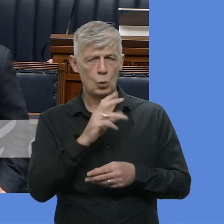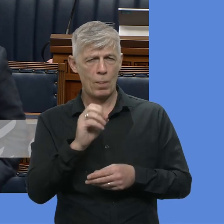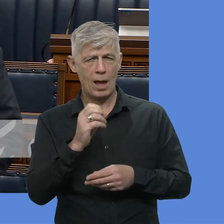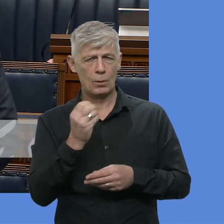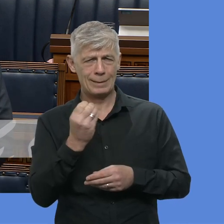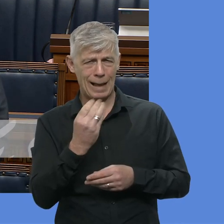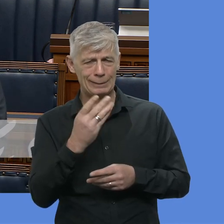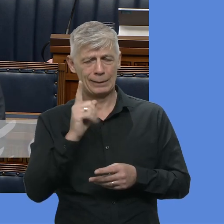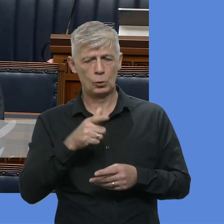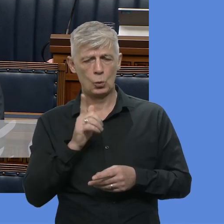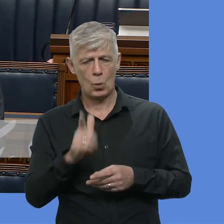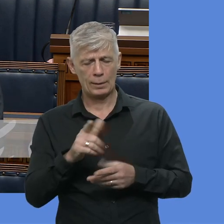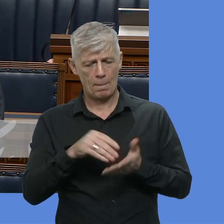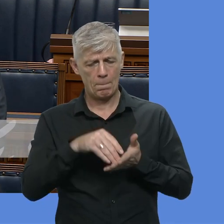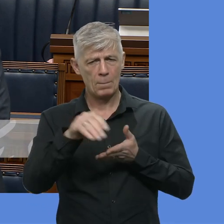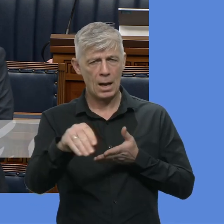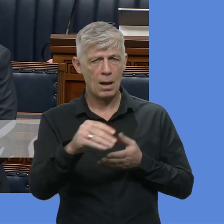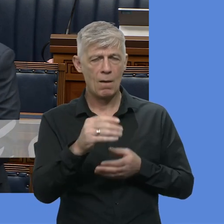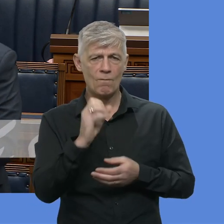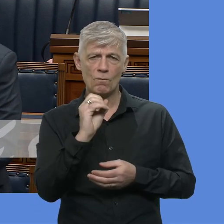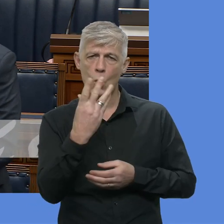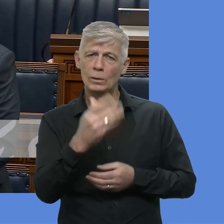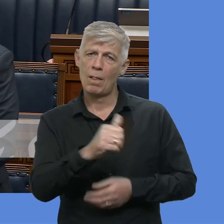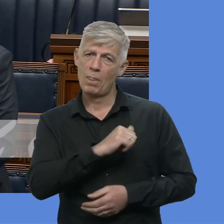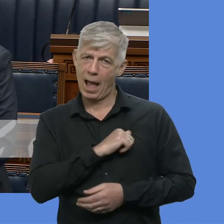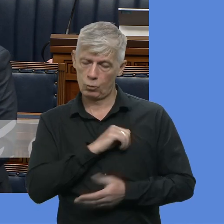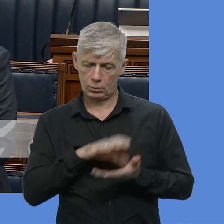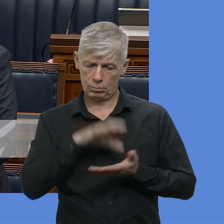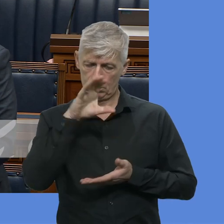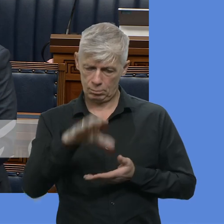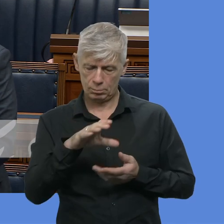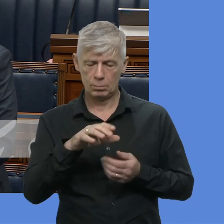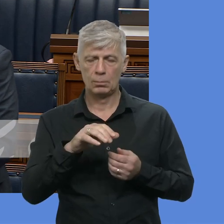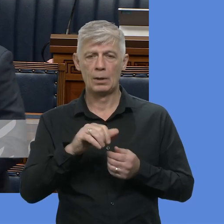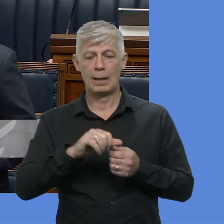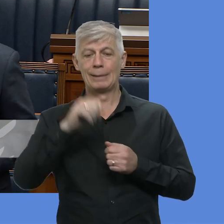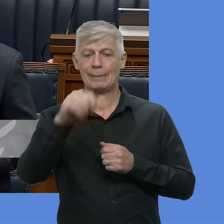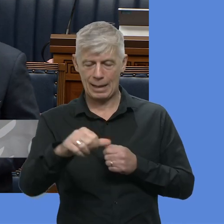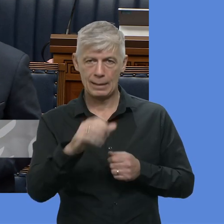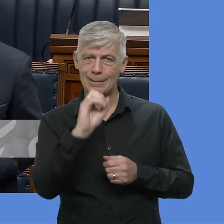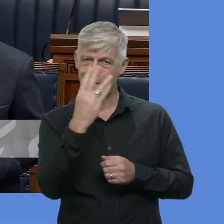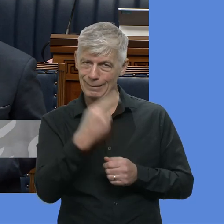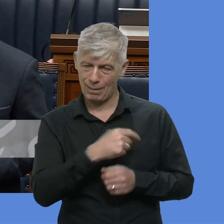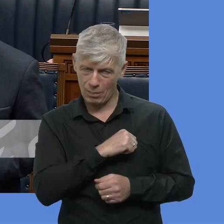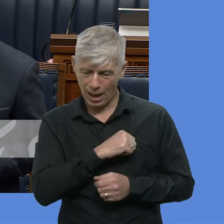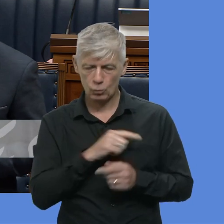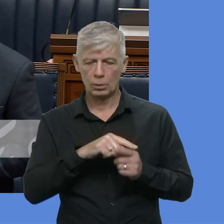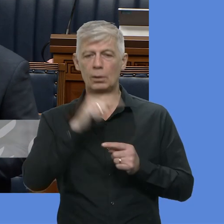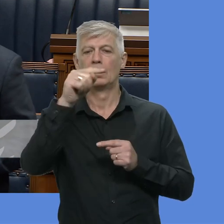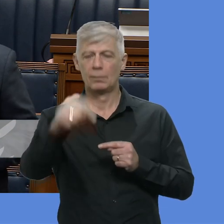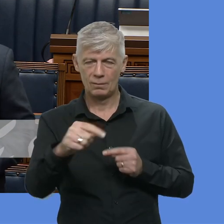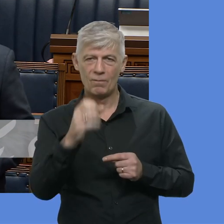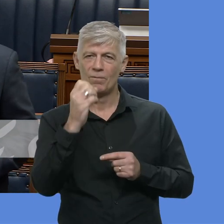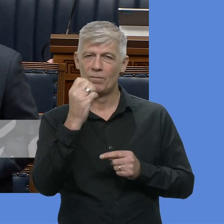2019-20, there were payments of £14,000 paid out, the following year £19,000, the following year £15,000,